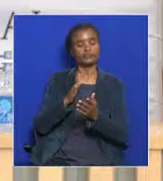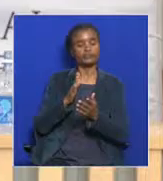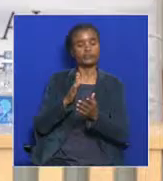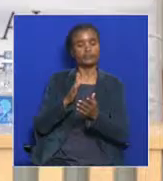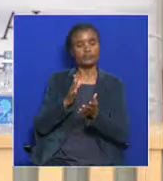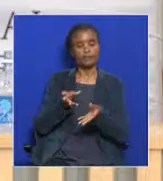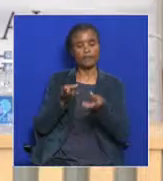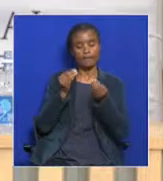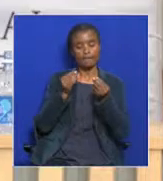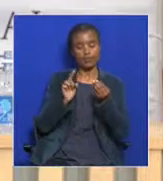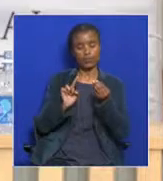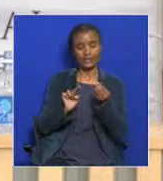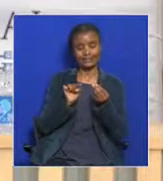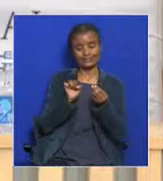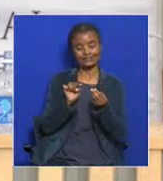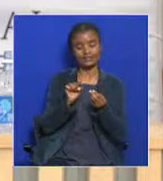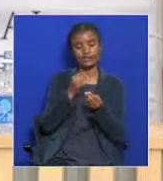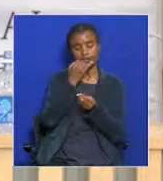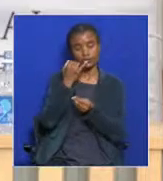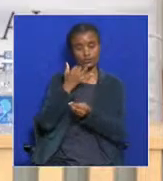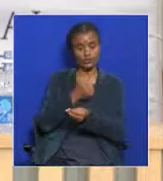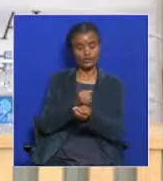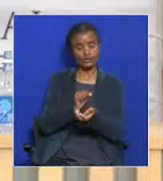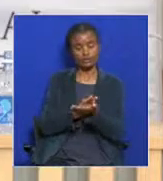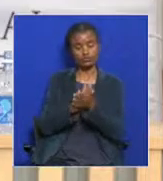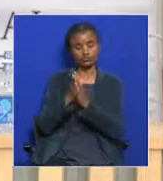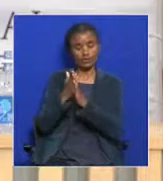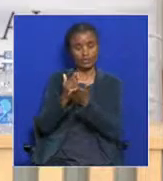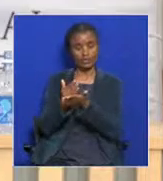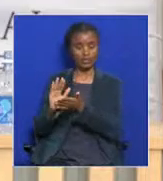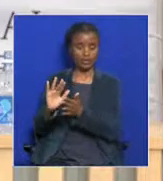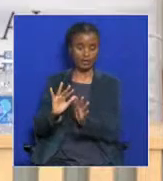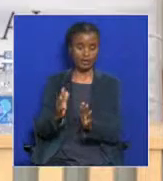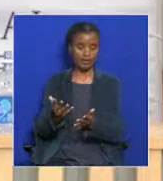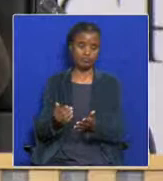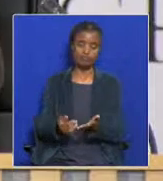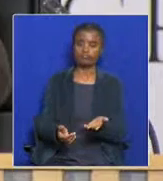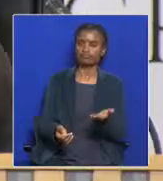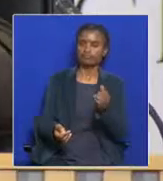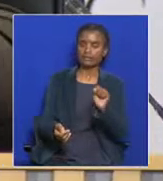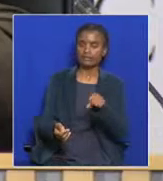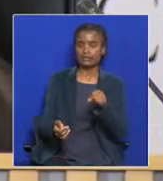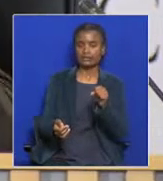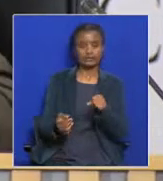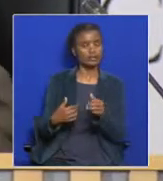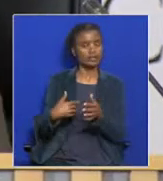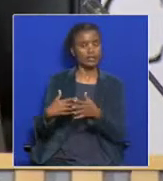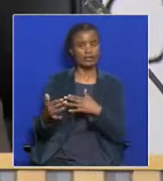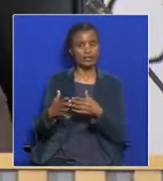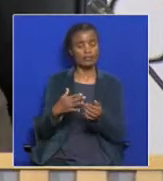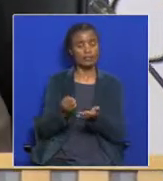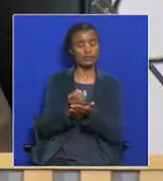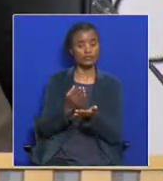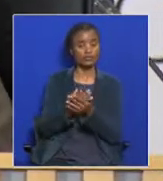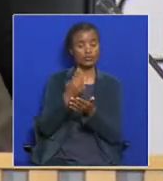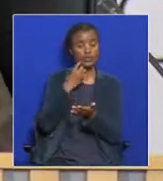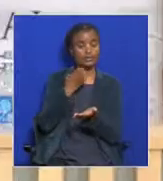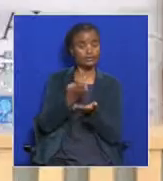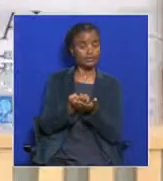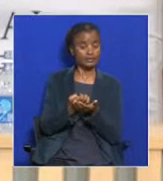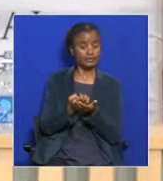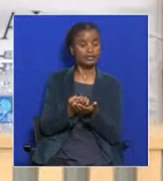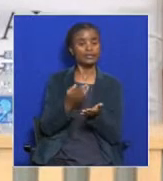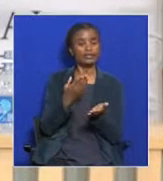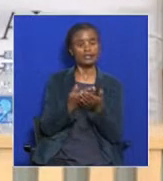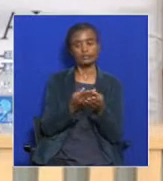destruction of the... Whichever, just something to take those exhibits. Will Yes. they be yes, Yes. Commissioner. So